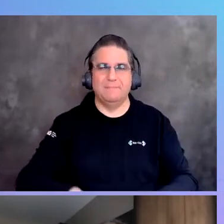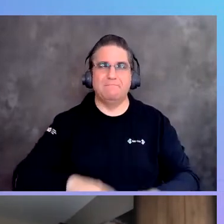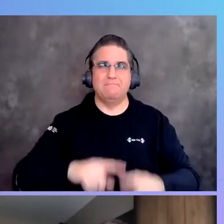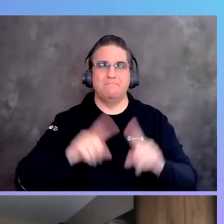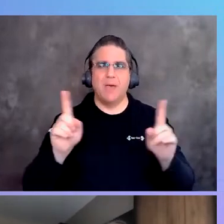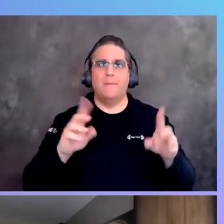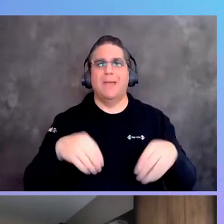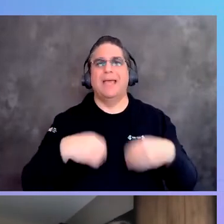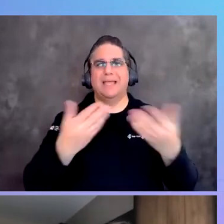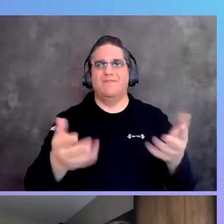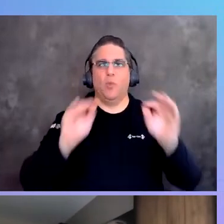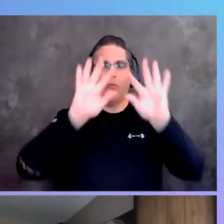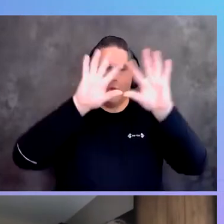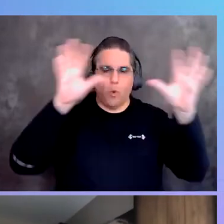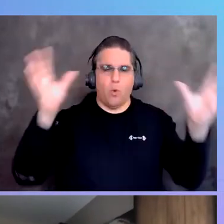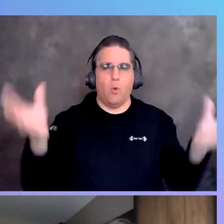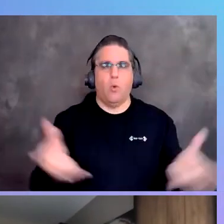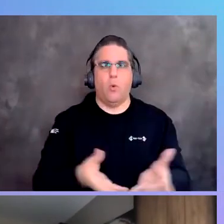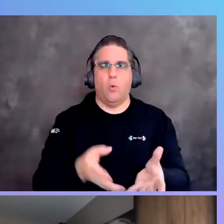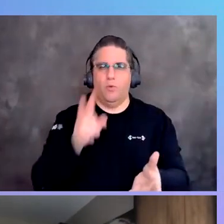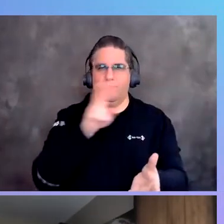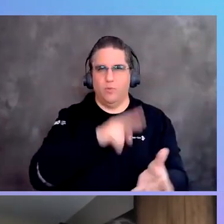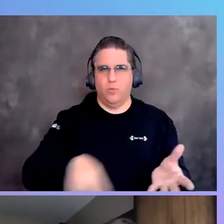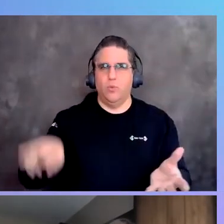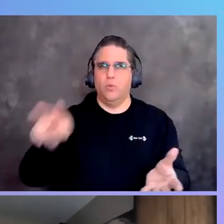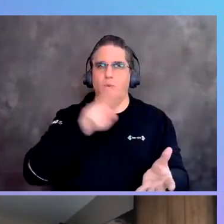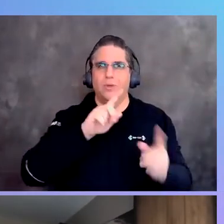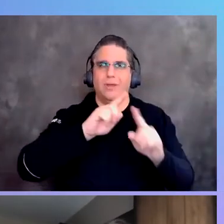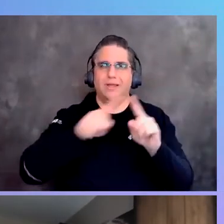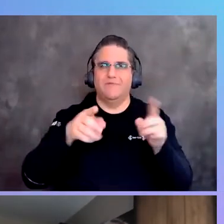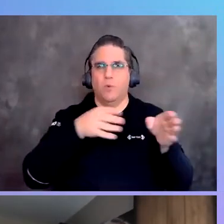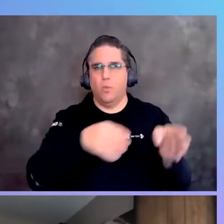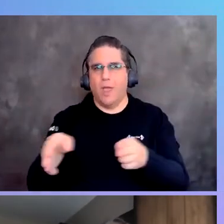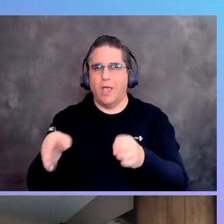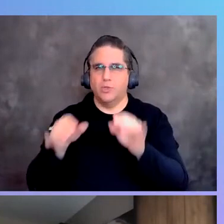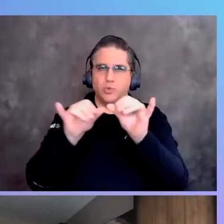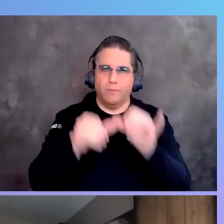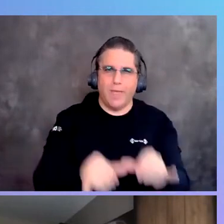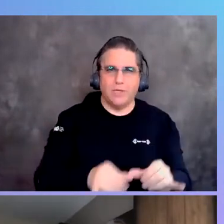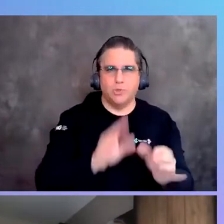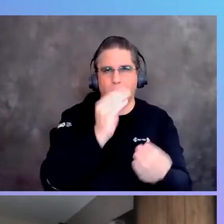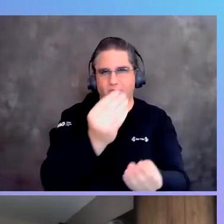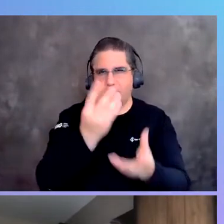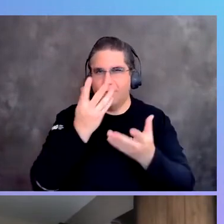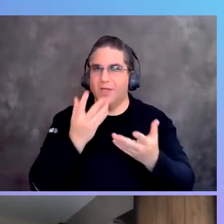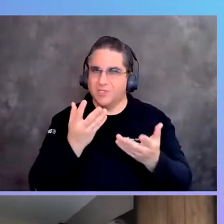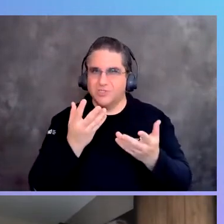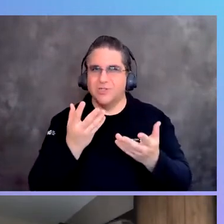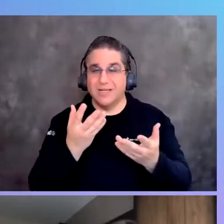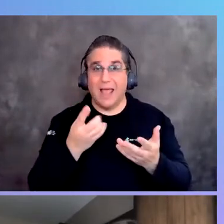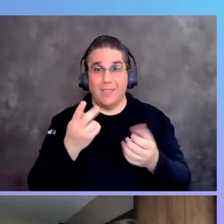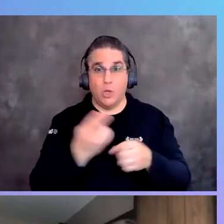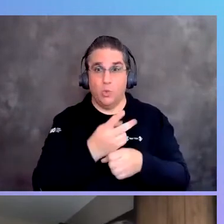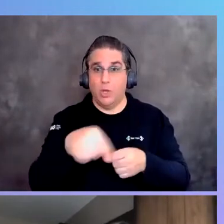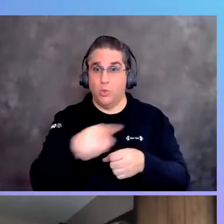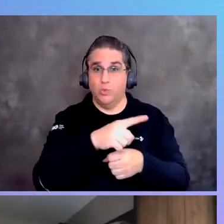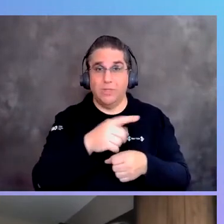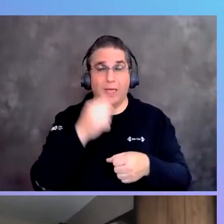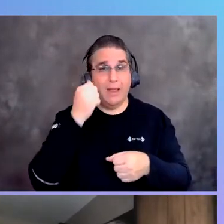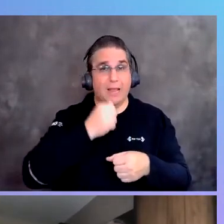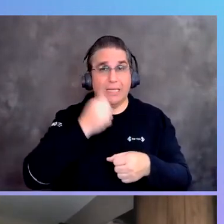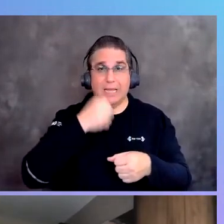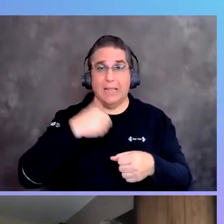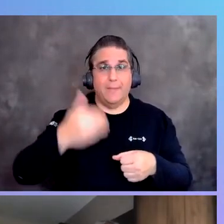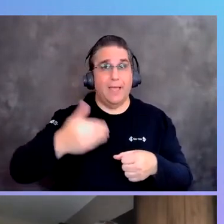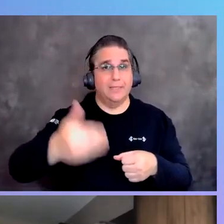of different types of measurement information that you can use on a day-to-day basis in